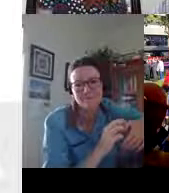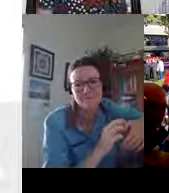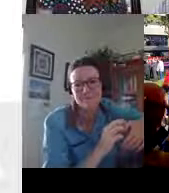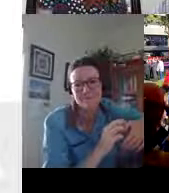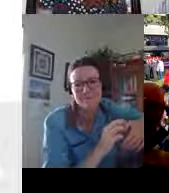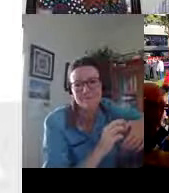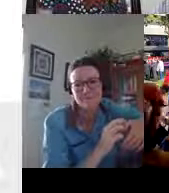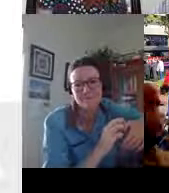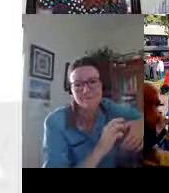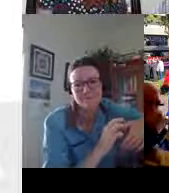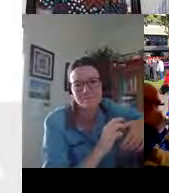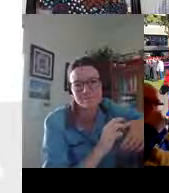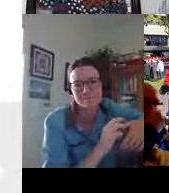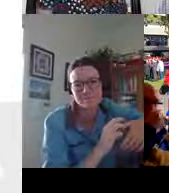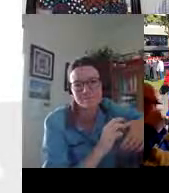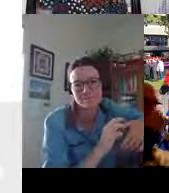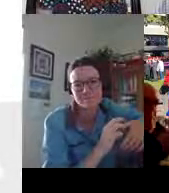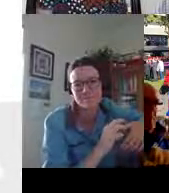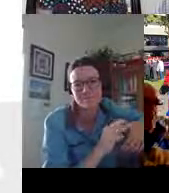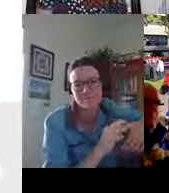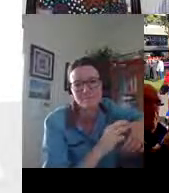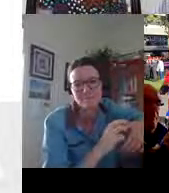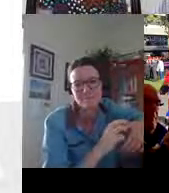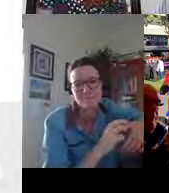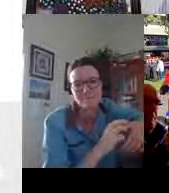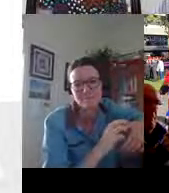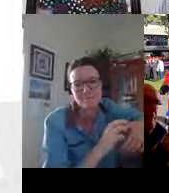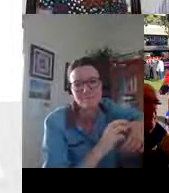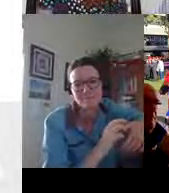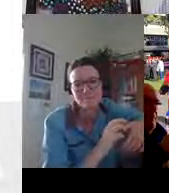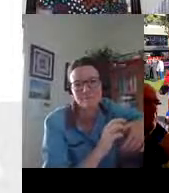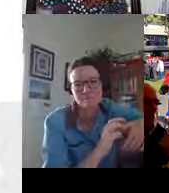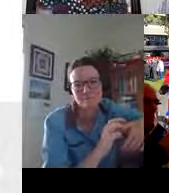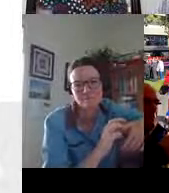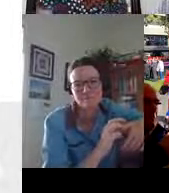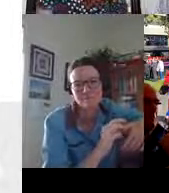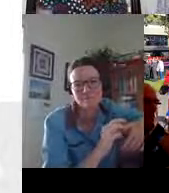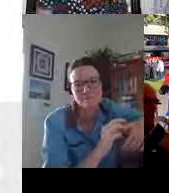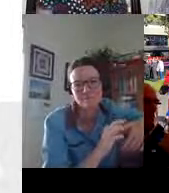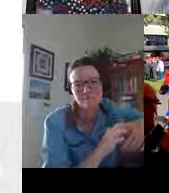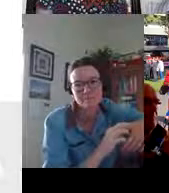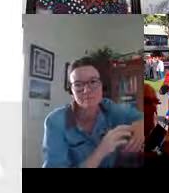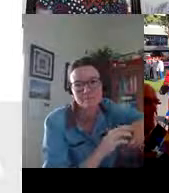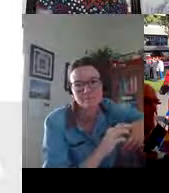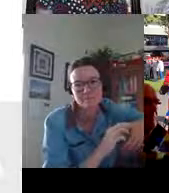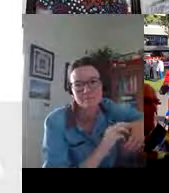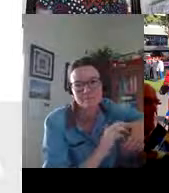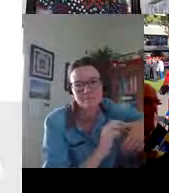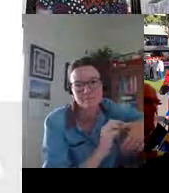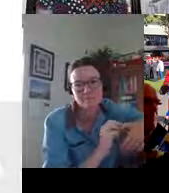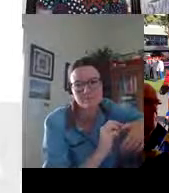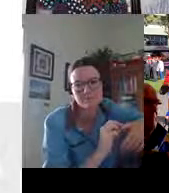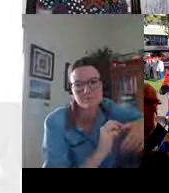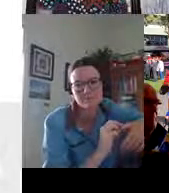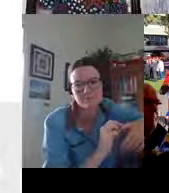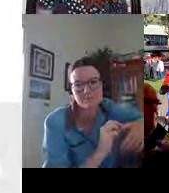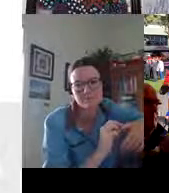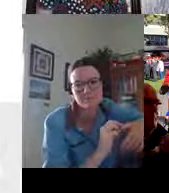the carbon footprint, you can become a participant in the two-sided energy market, and it will only occur if we make it